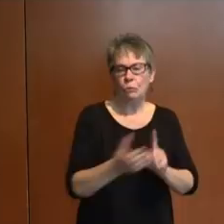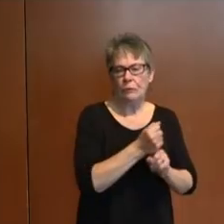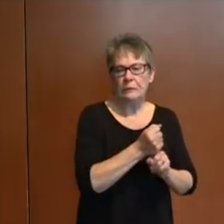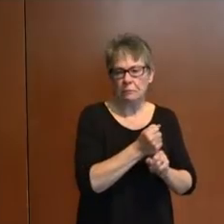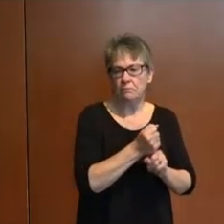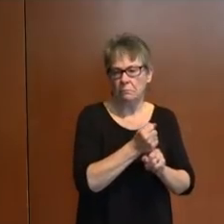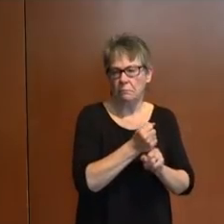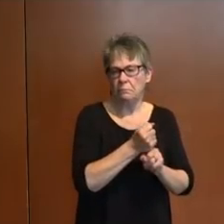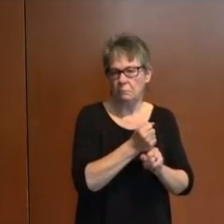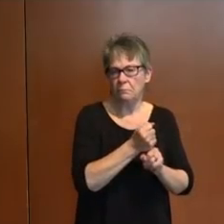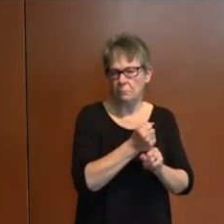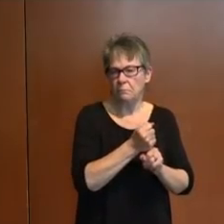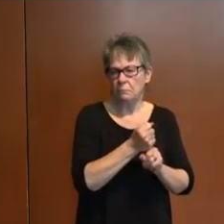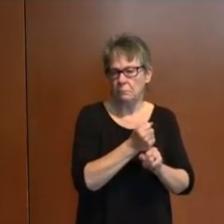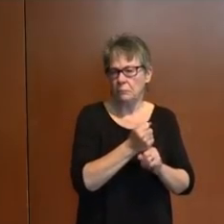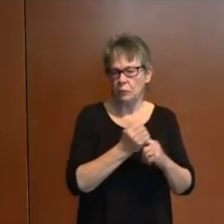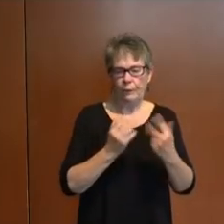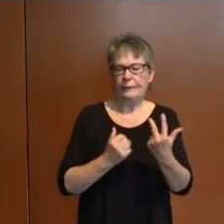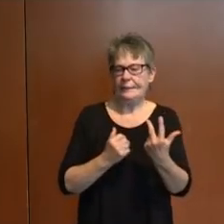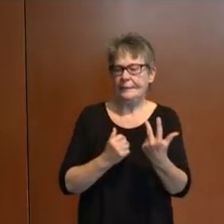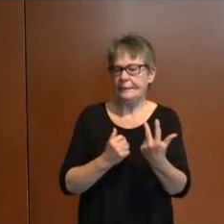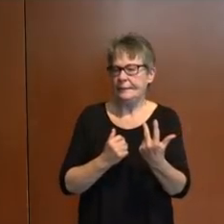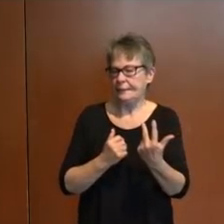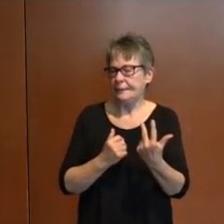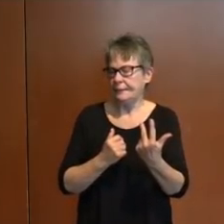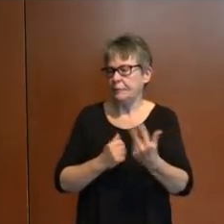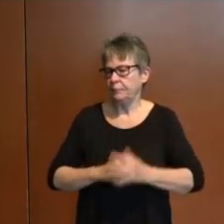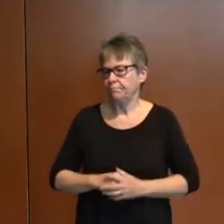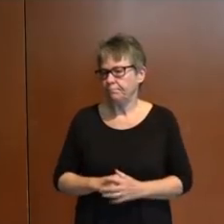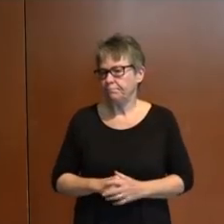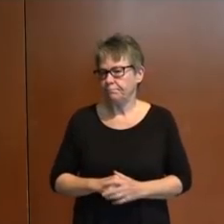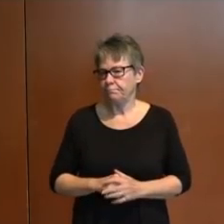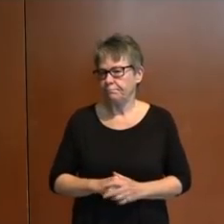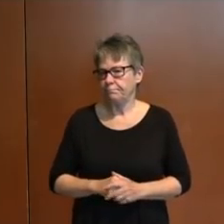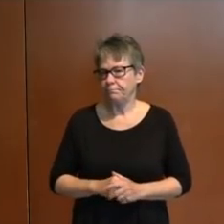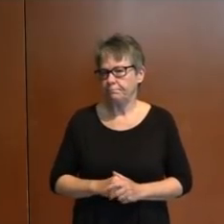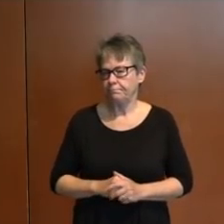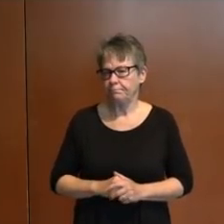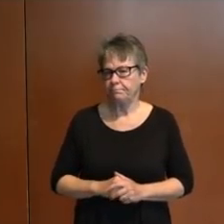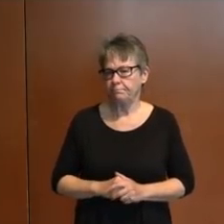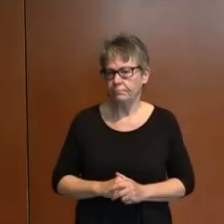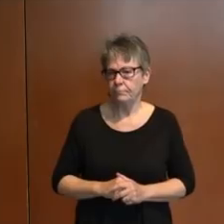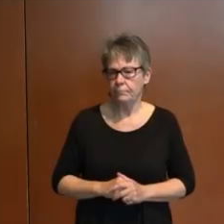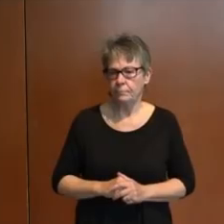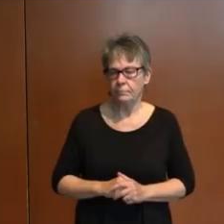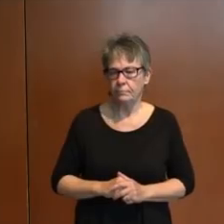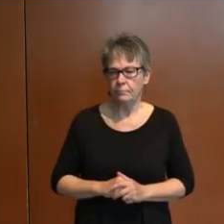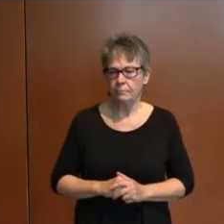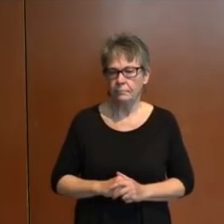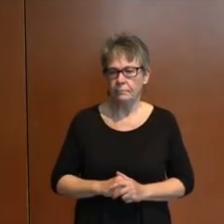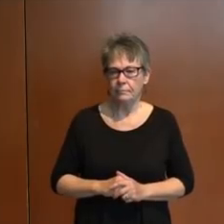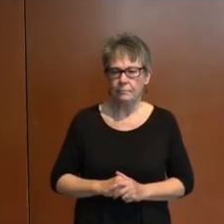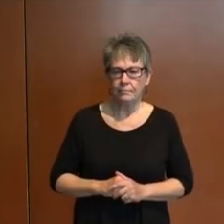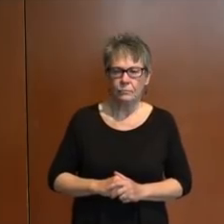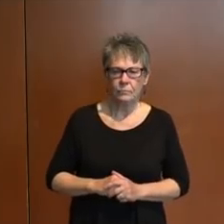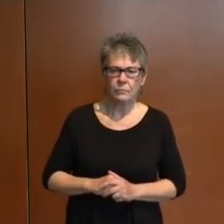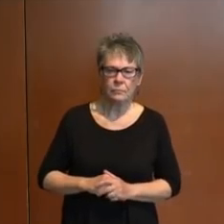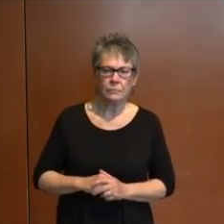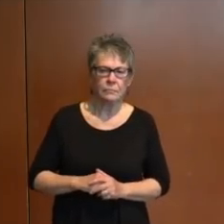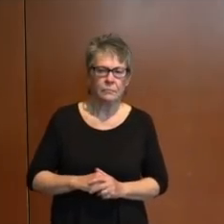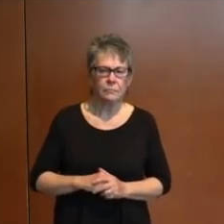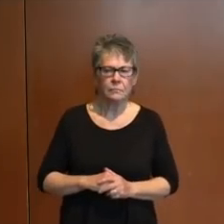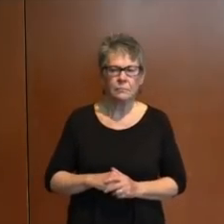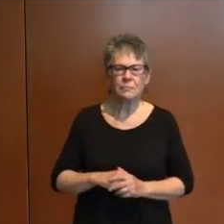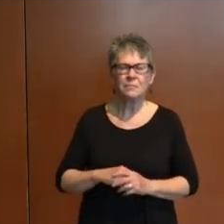tolerance, I always say, tolerating, it sounds like we're putting up with one another. I think we saw a rise in bias incidents. I know we saw a rise in